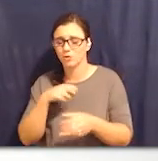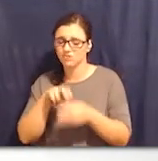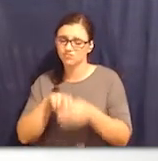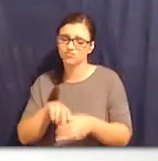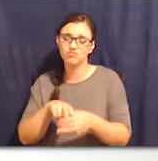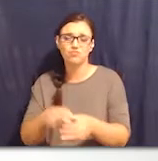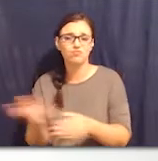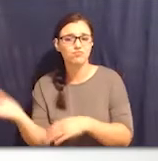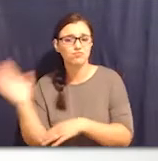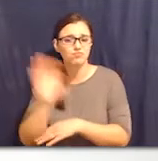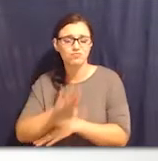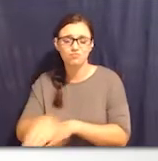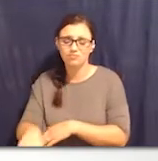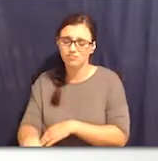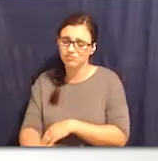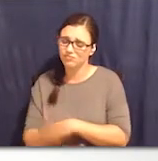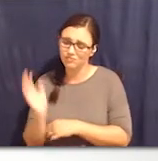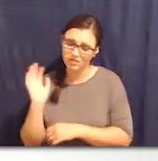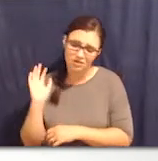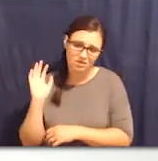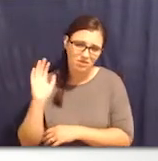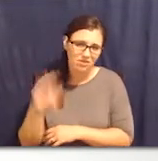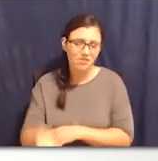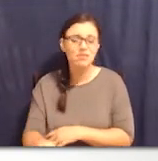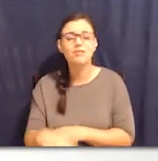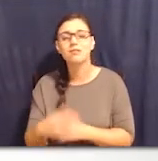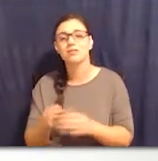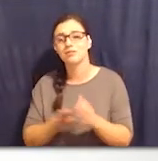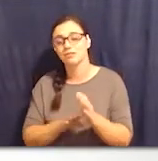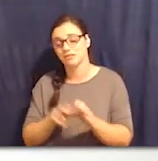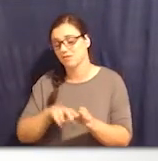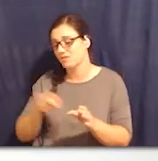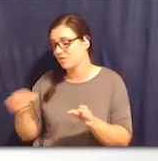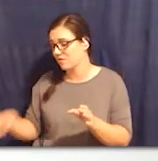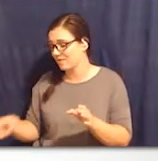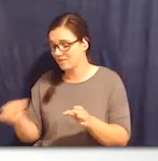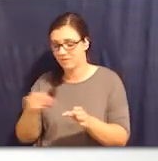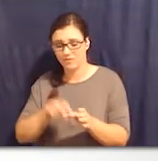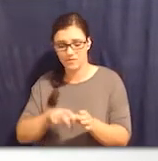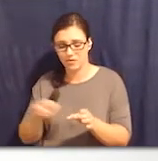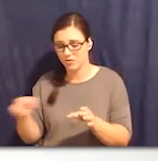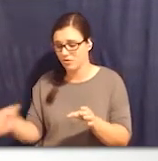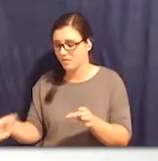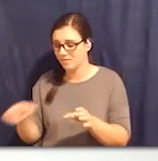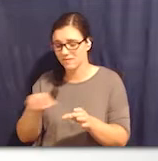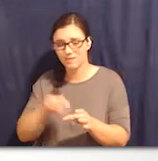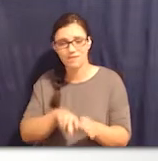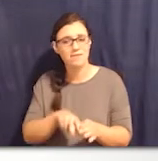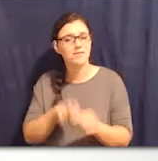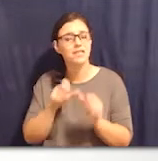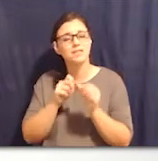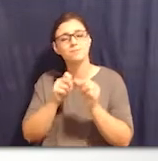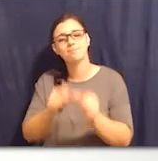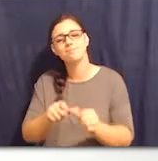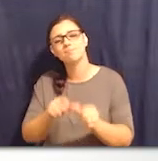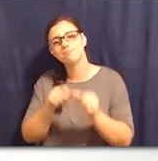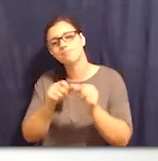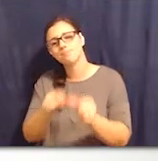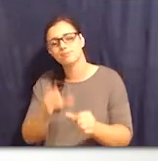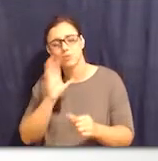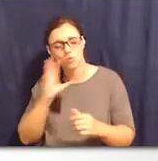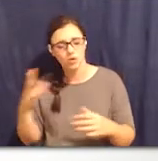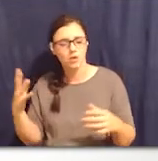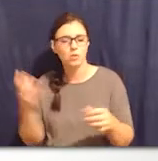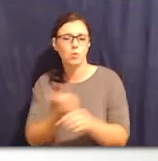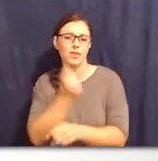train ride that we stay on day and night, up off and back